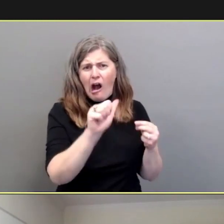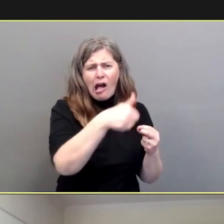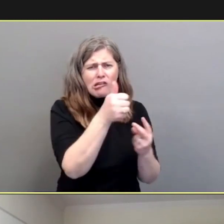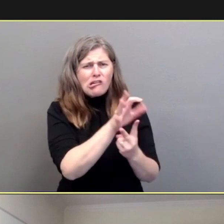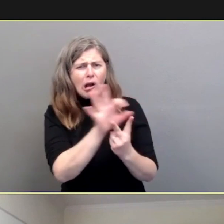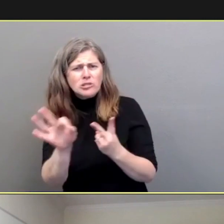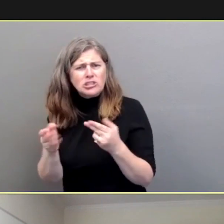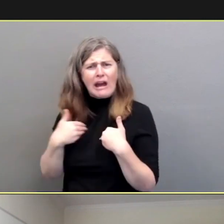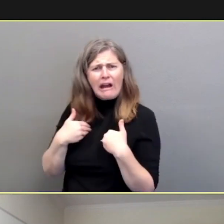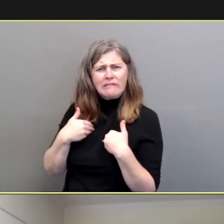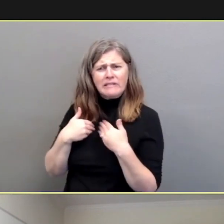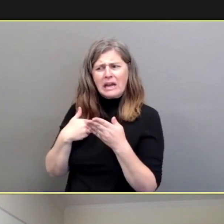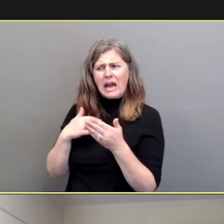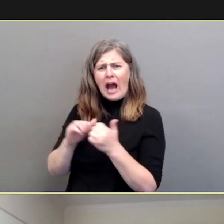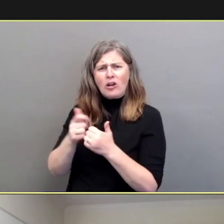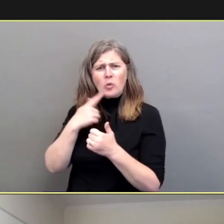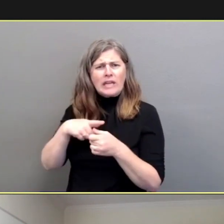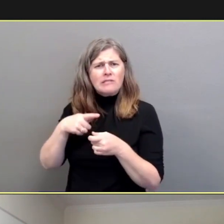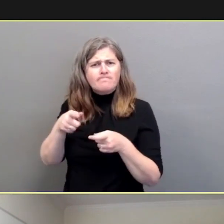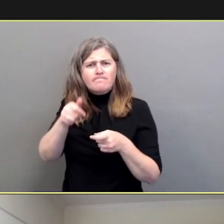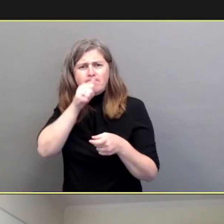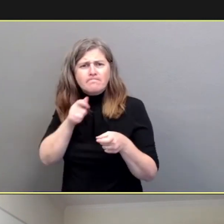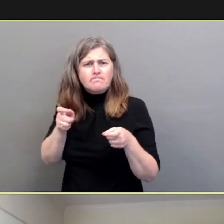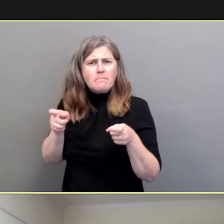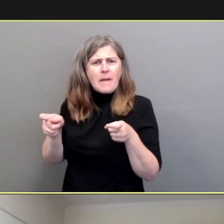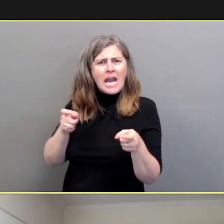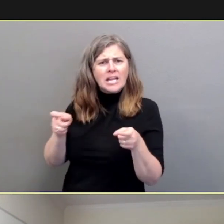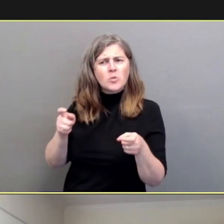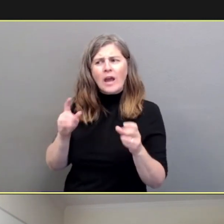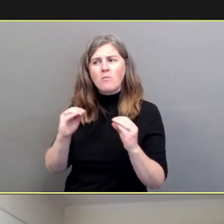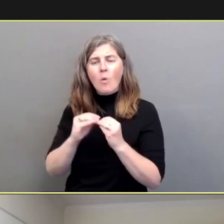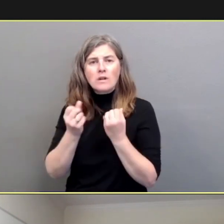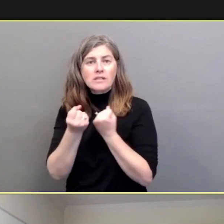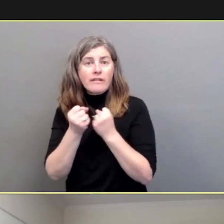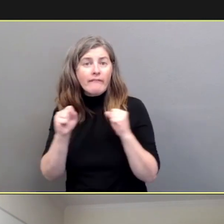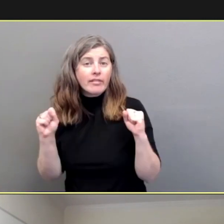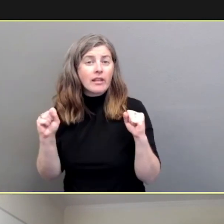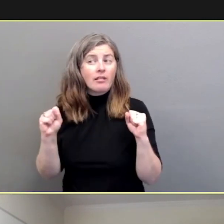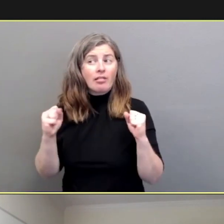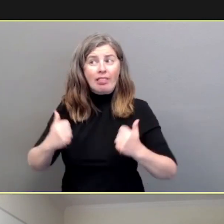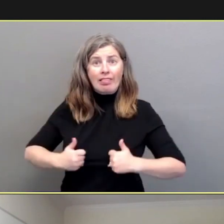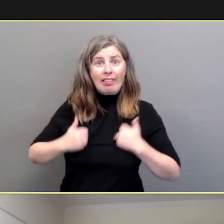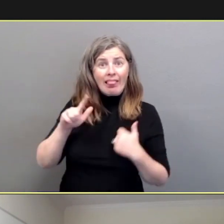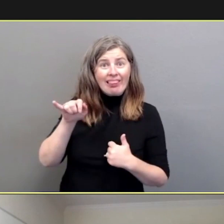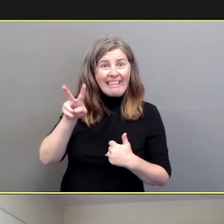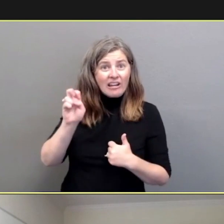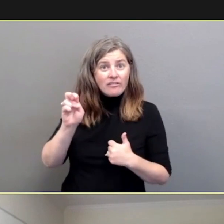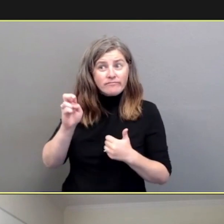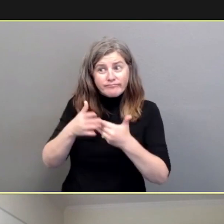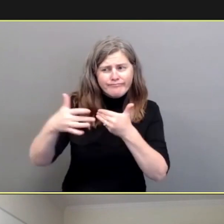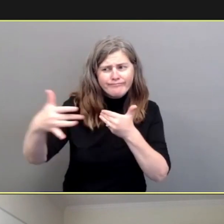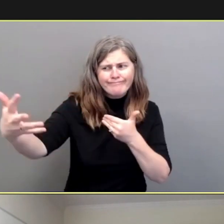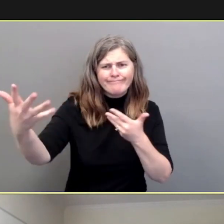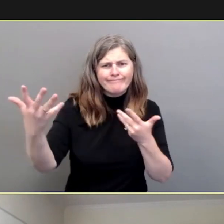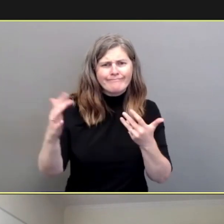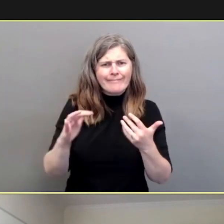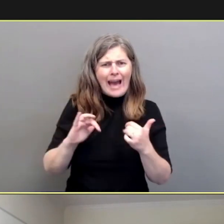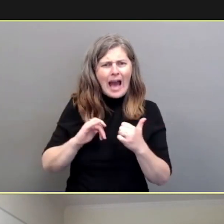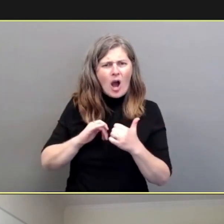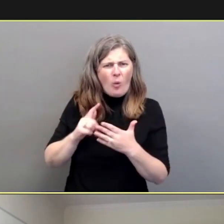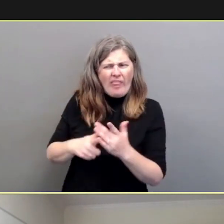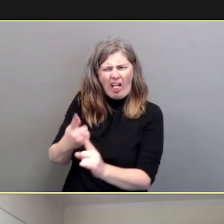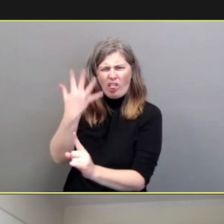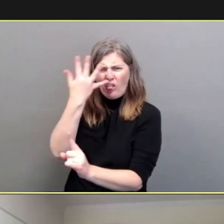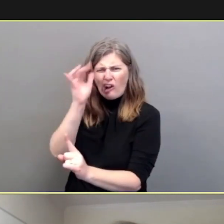get to a point where we can more safely live with the virus? How can